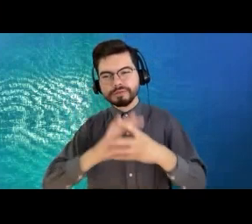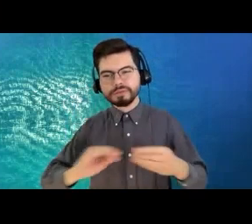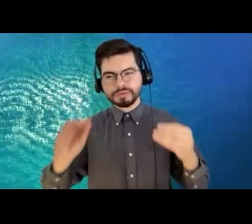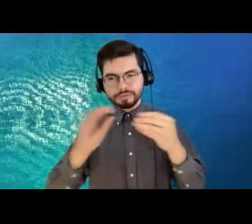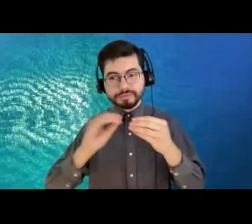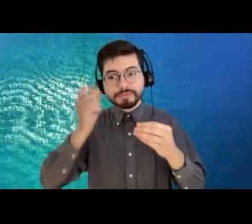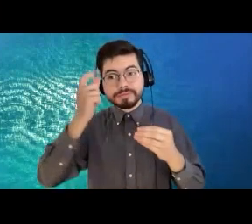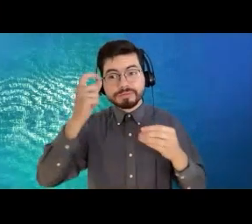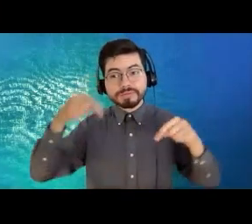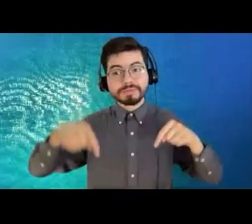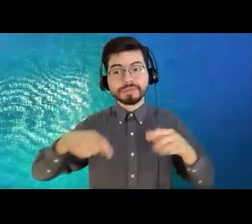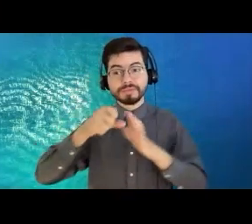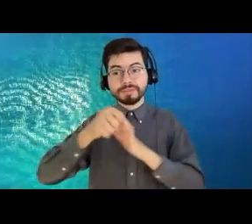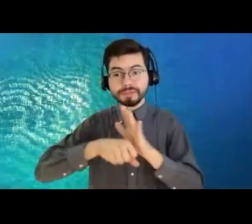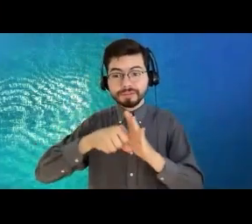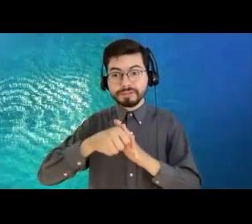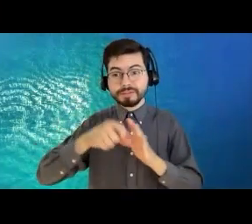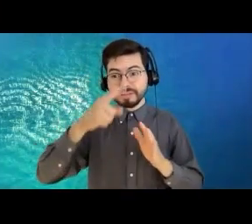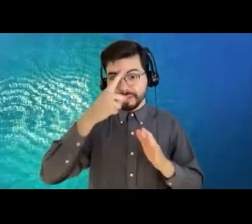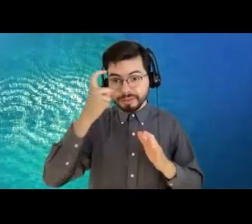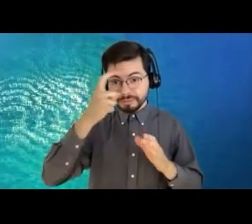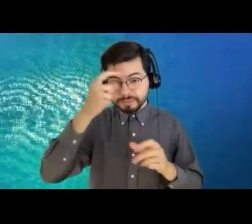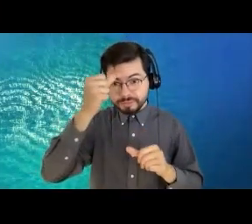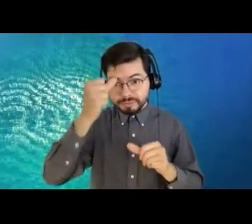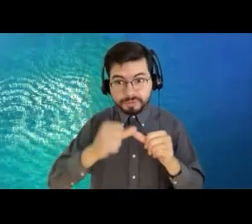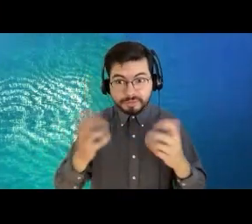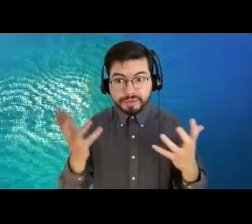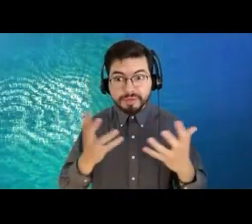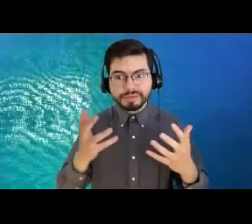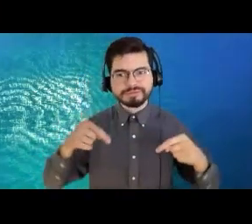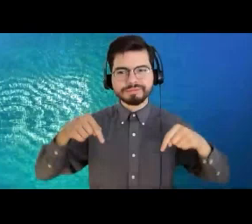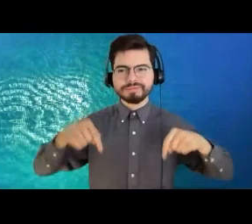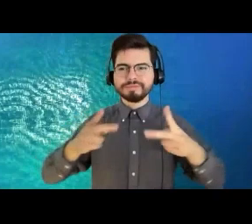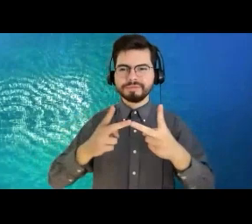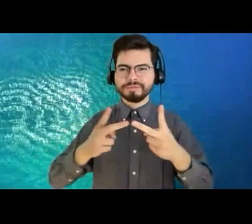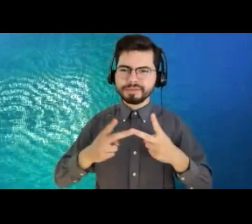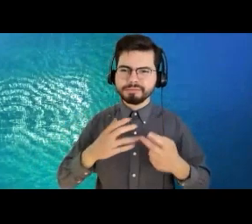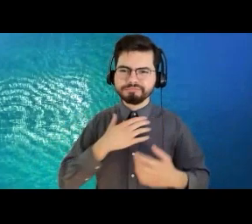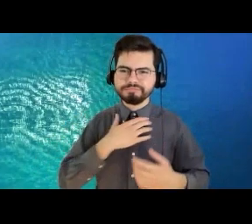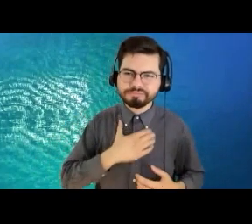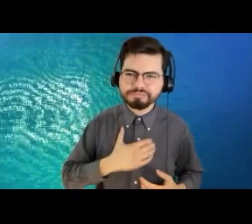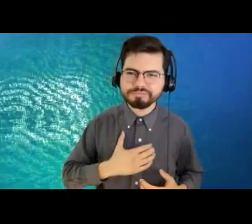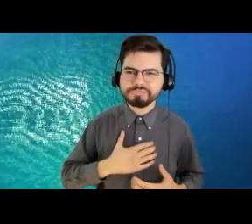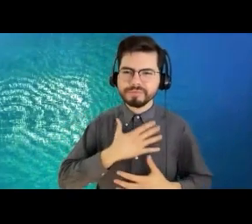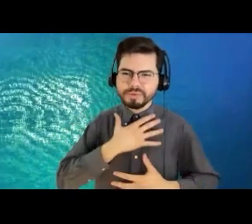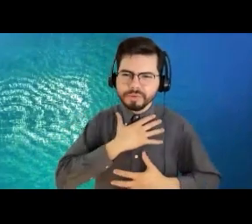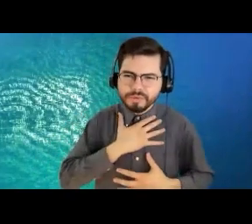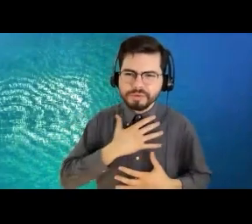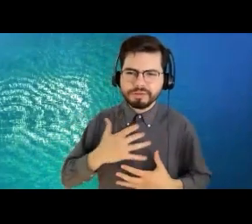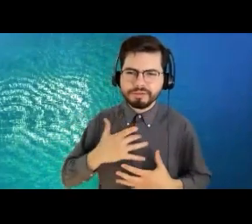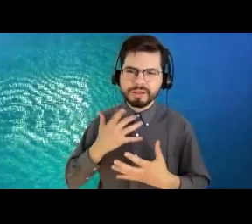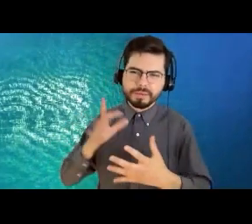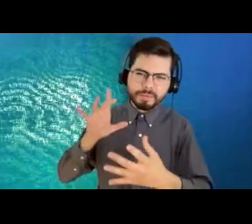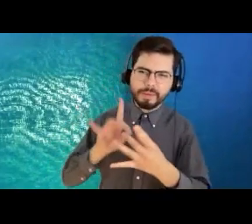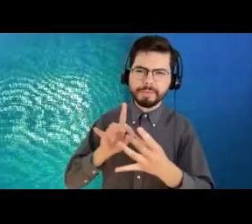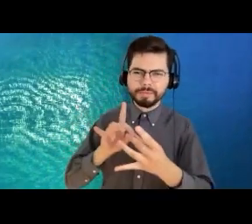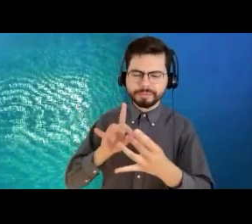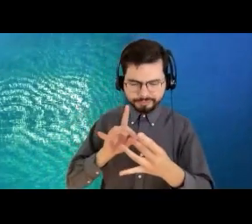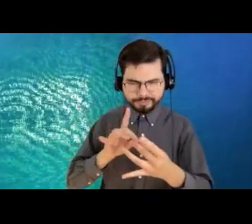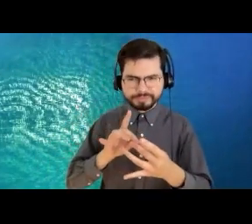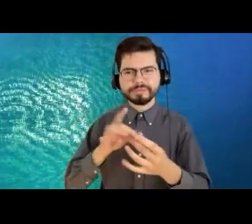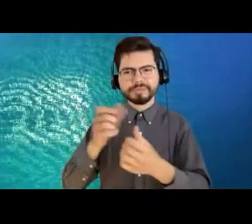summer long is the passion for the place that's deep inside you that I know each of you has, and it's your